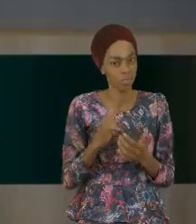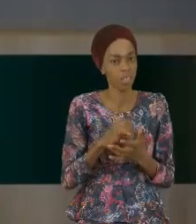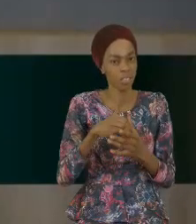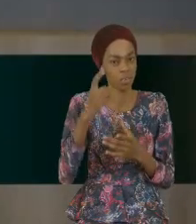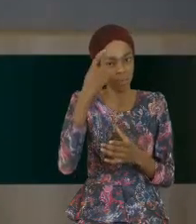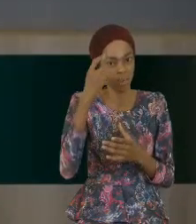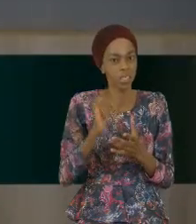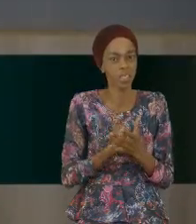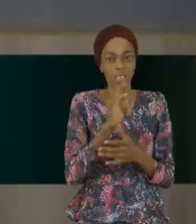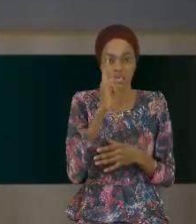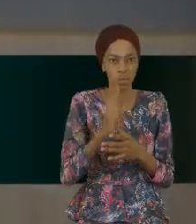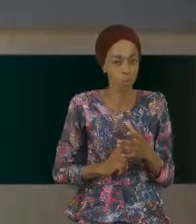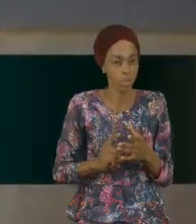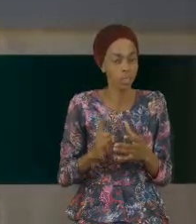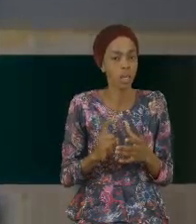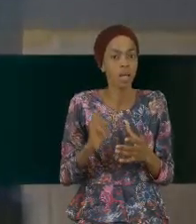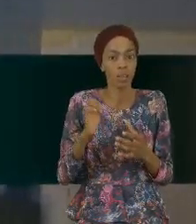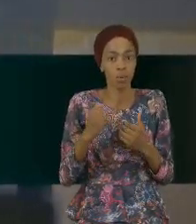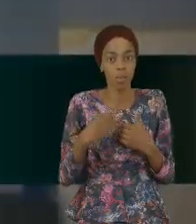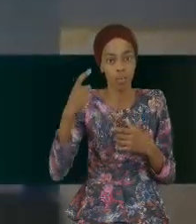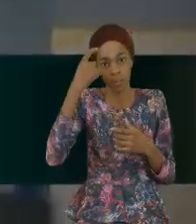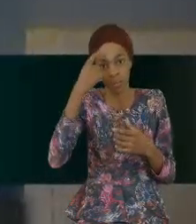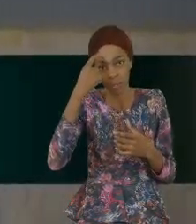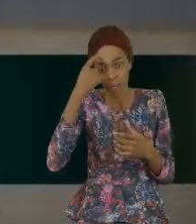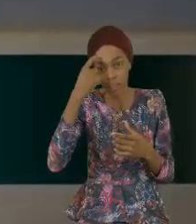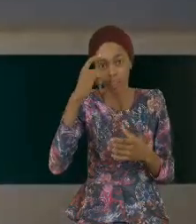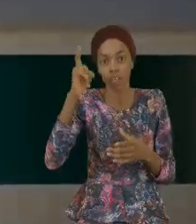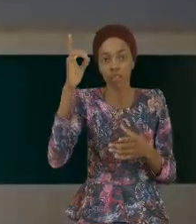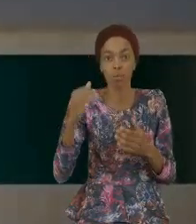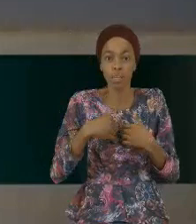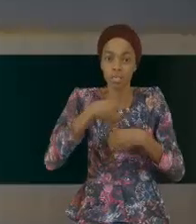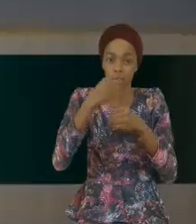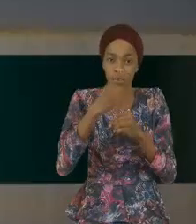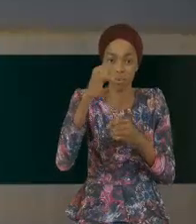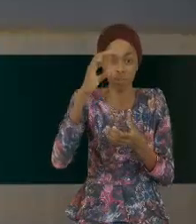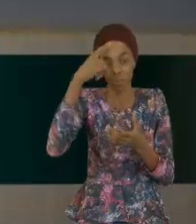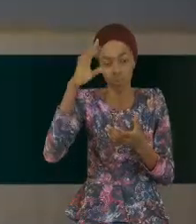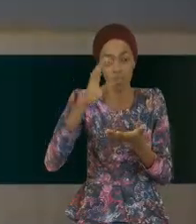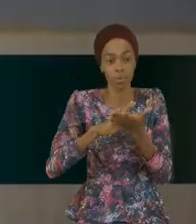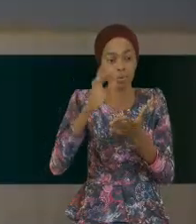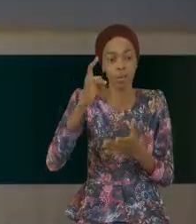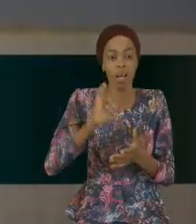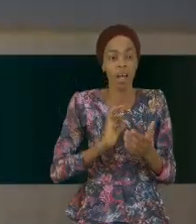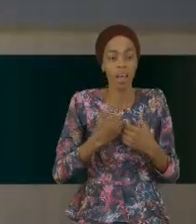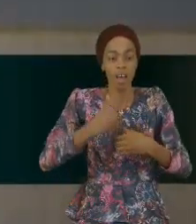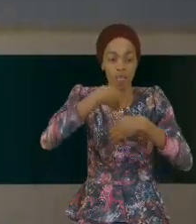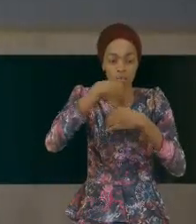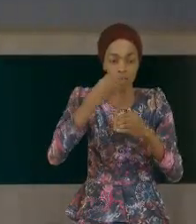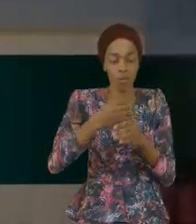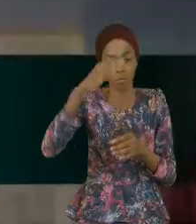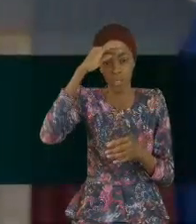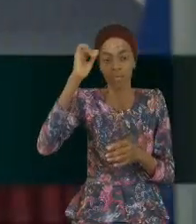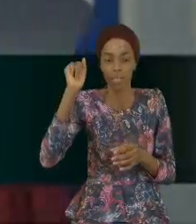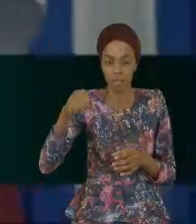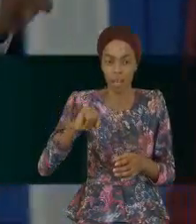that's what God has in mind. He has created you for his glory. I have formed him. Yea, I